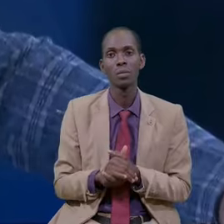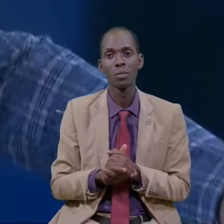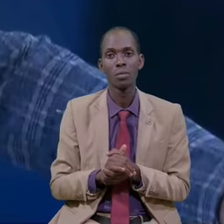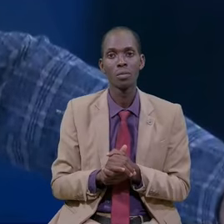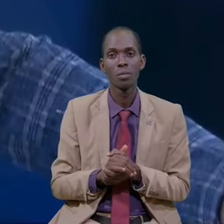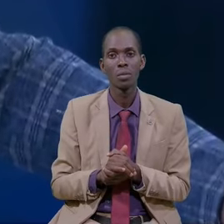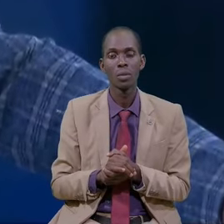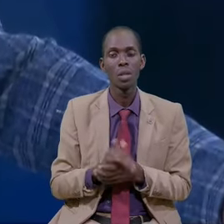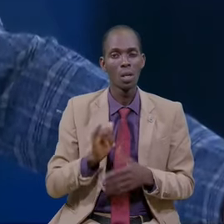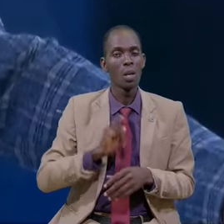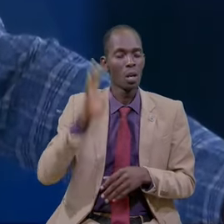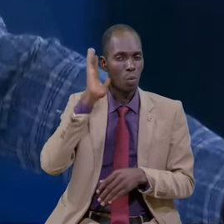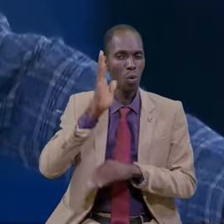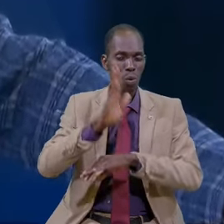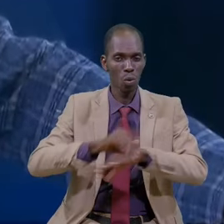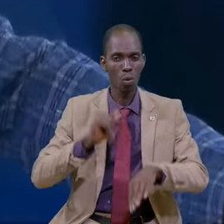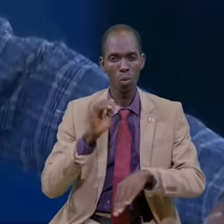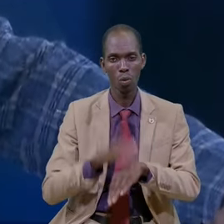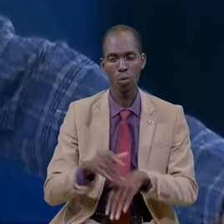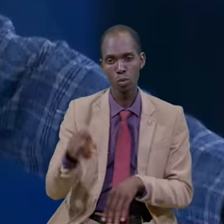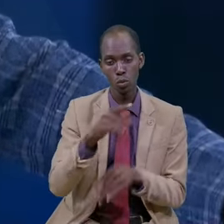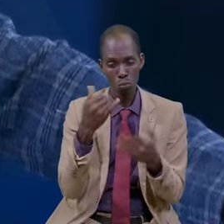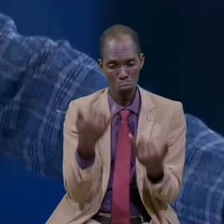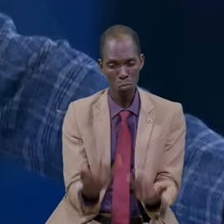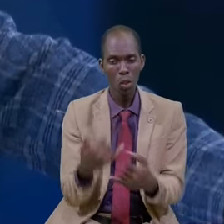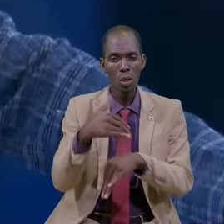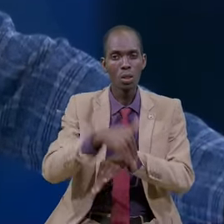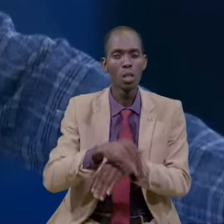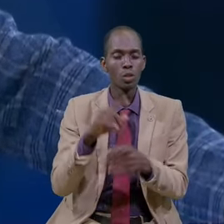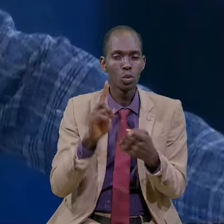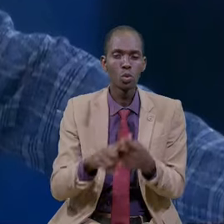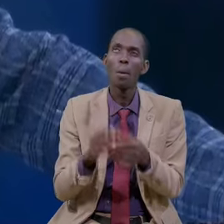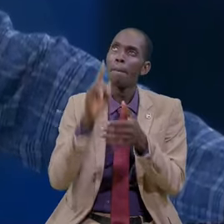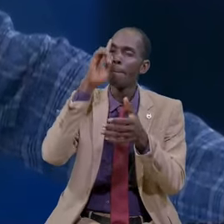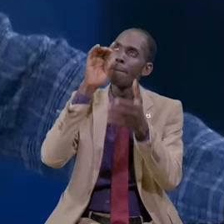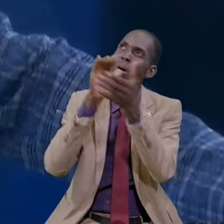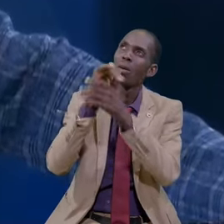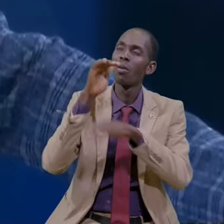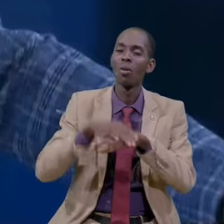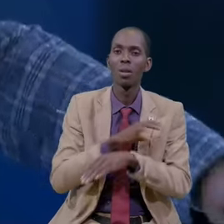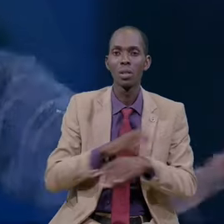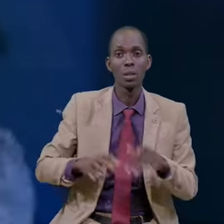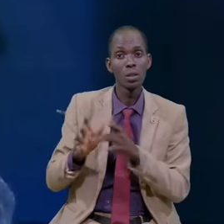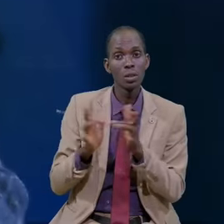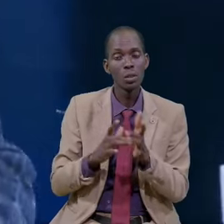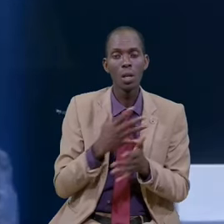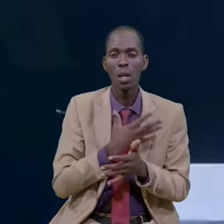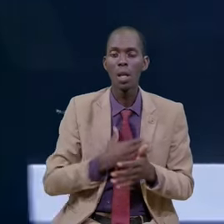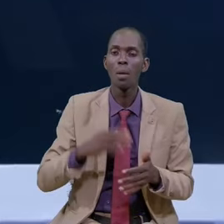I been calling on you tonight to believe on the Lord Jesus Christ and be